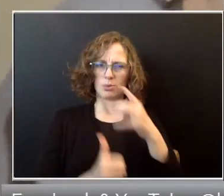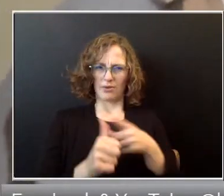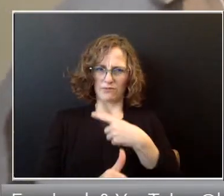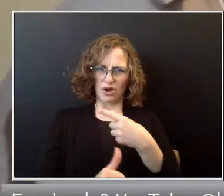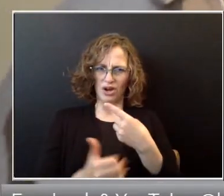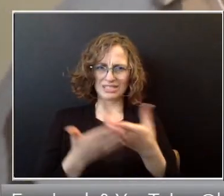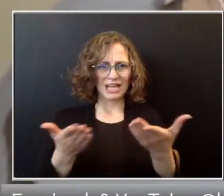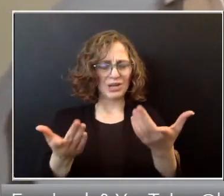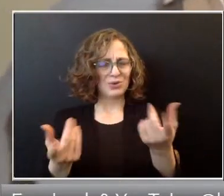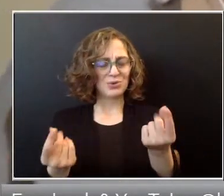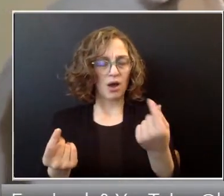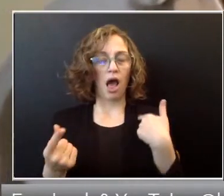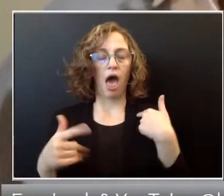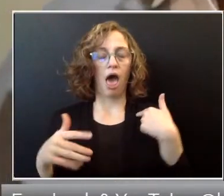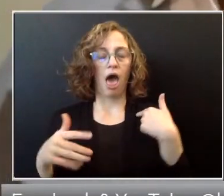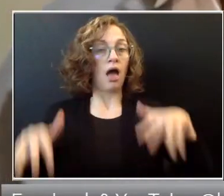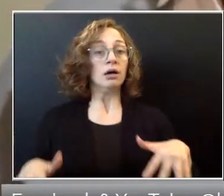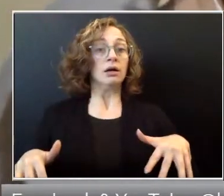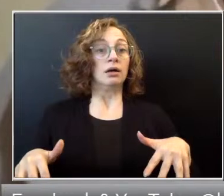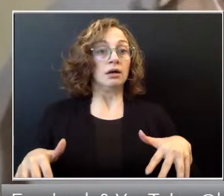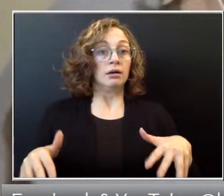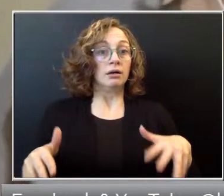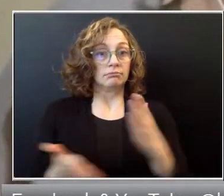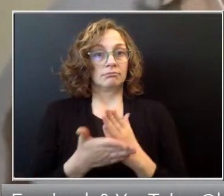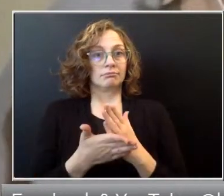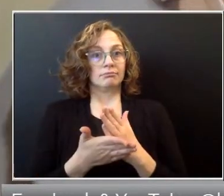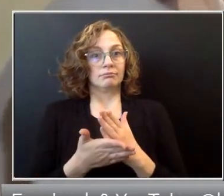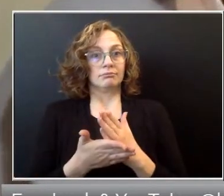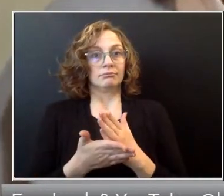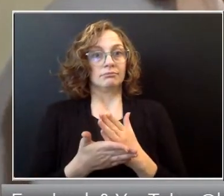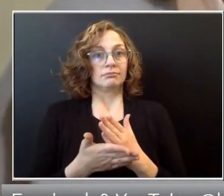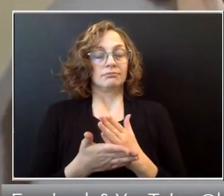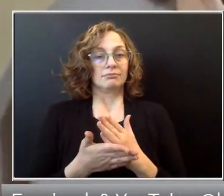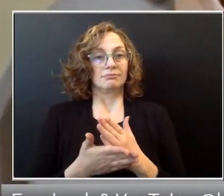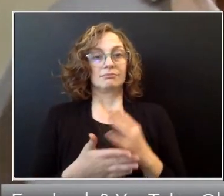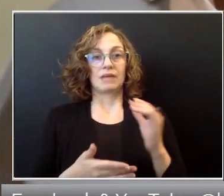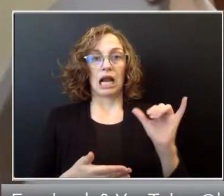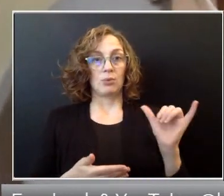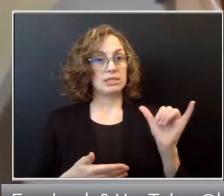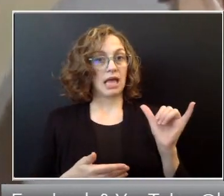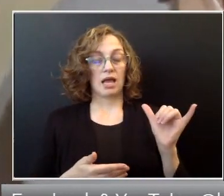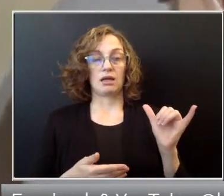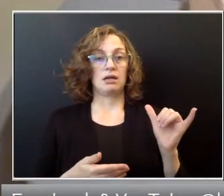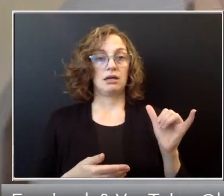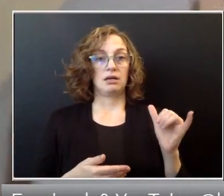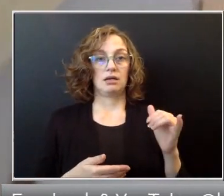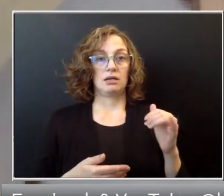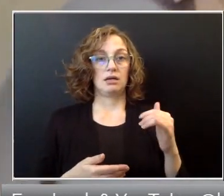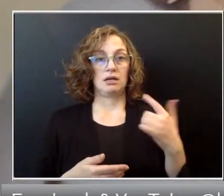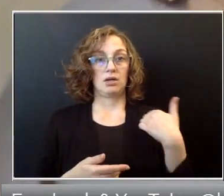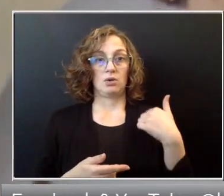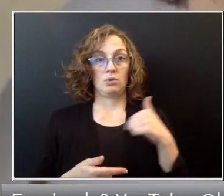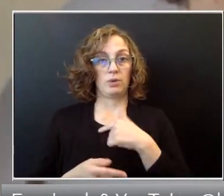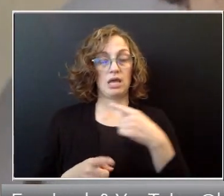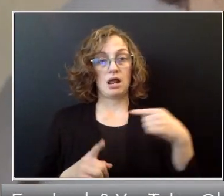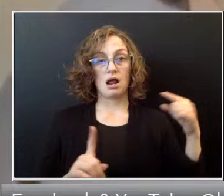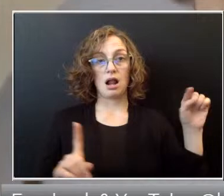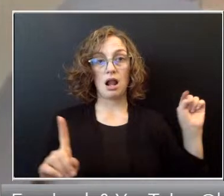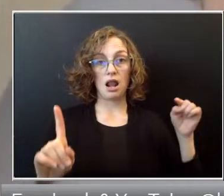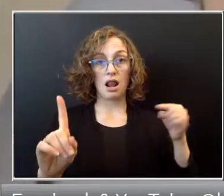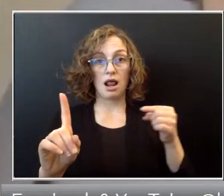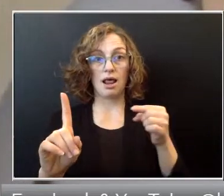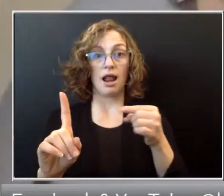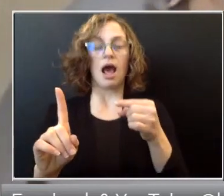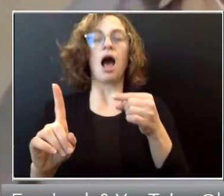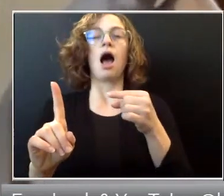Stopped dead in my tracks. It was like we made a beeline, and everybody immediately turned around, and we shifted gears.